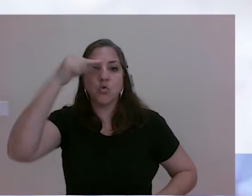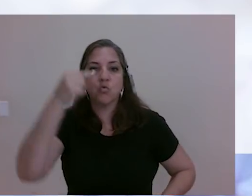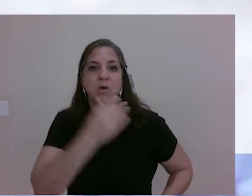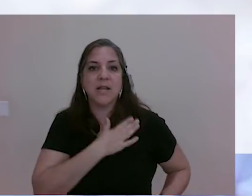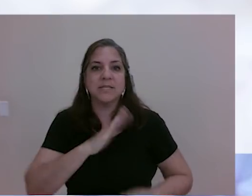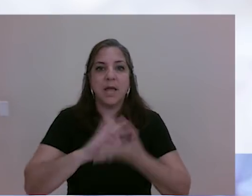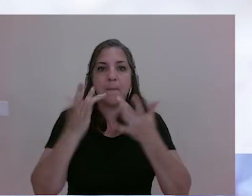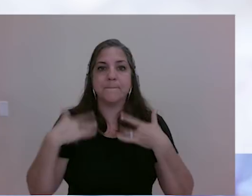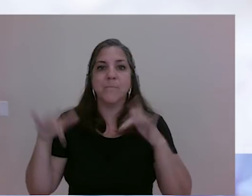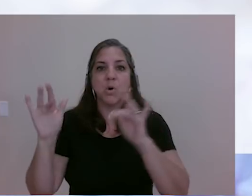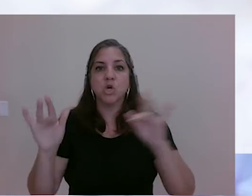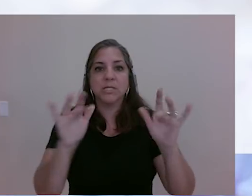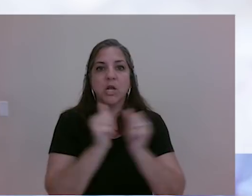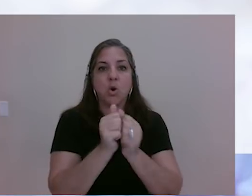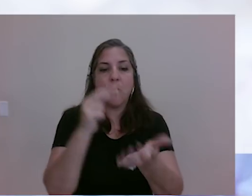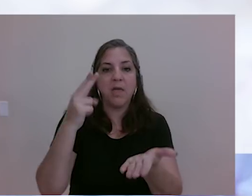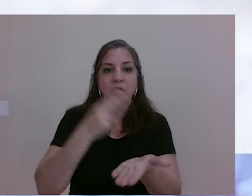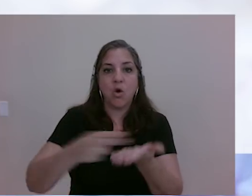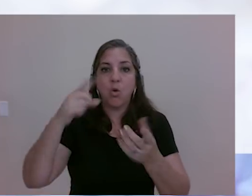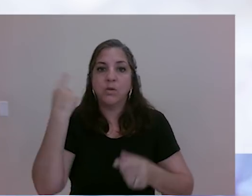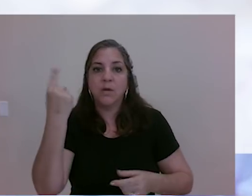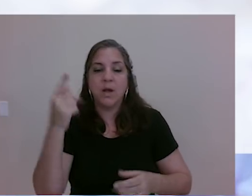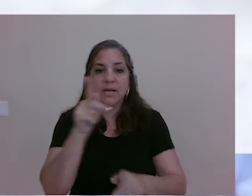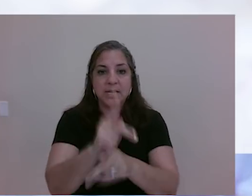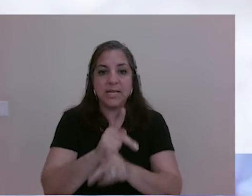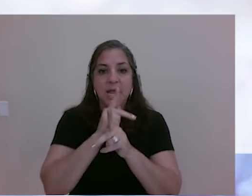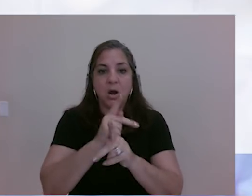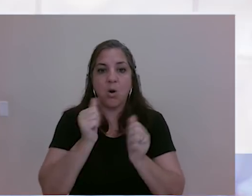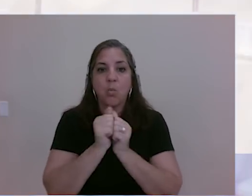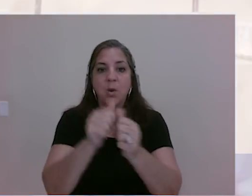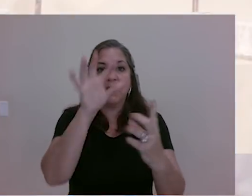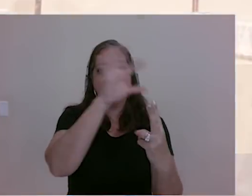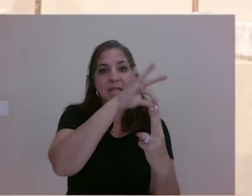with his holy ones, and care is with his elect.